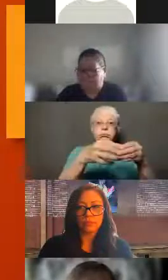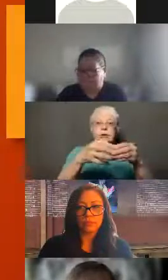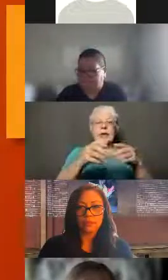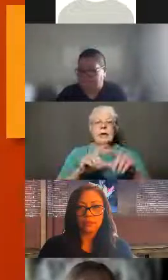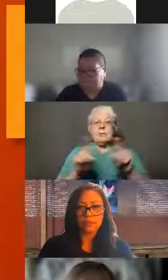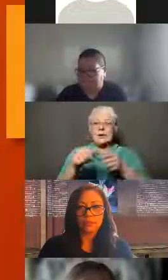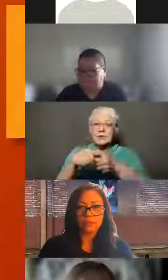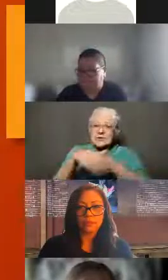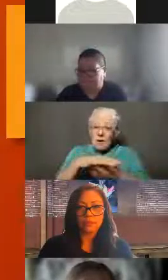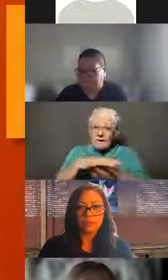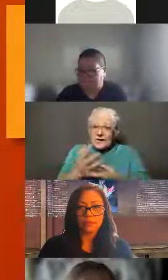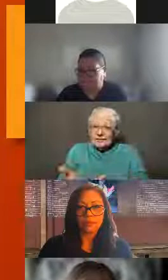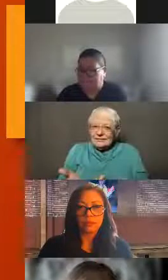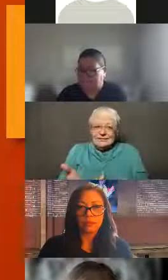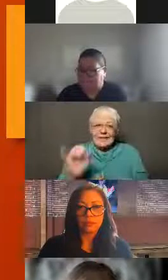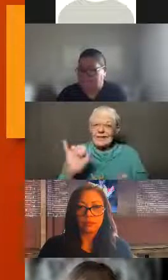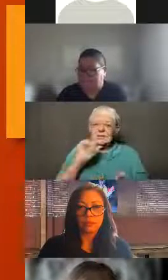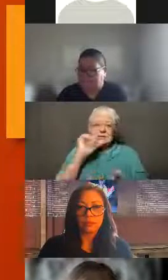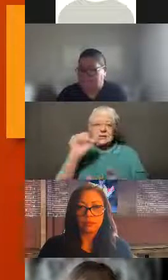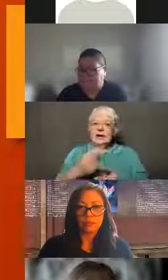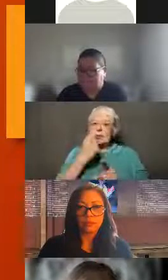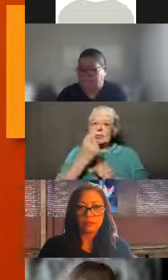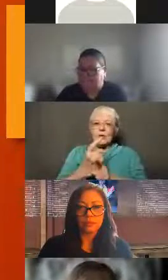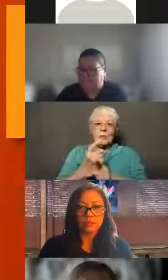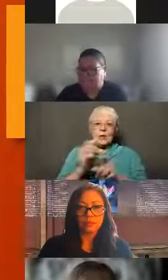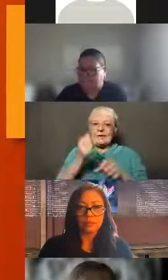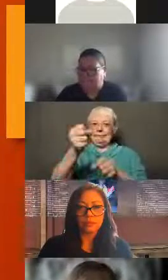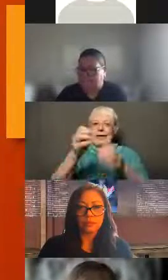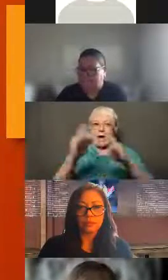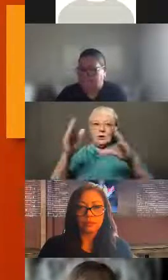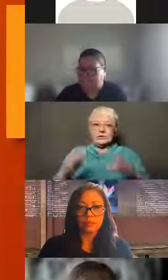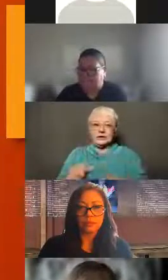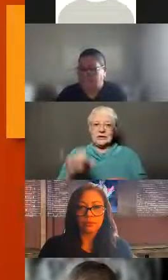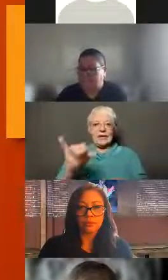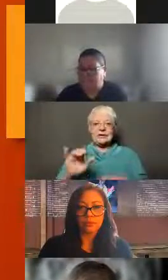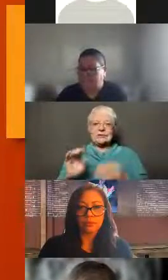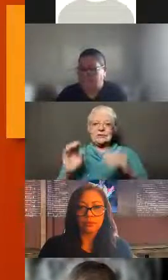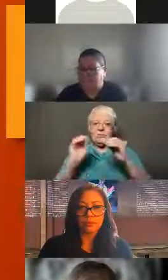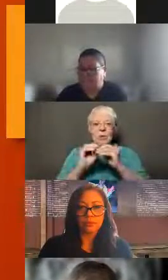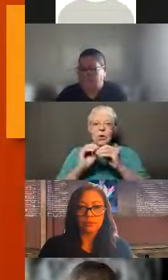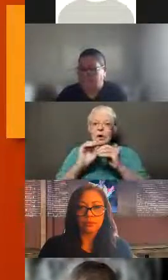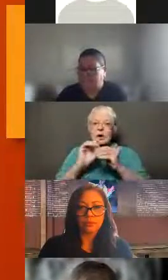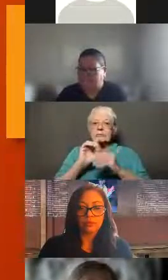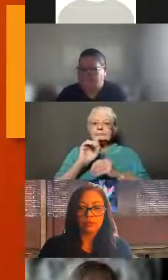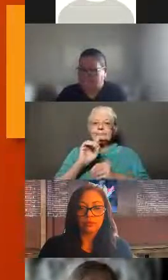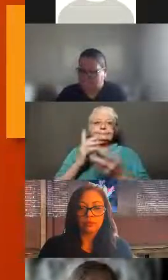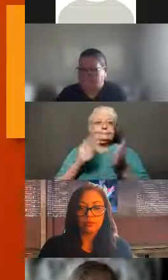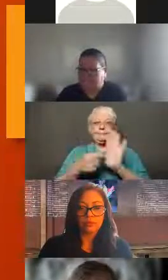site, so that wasn't appropriate housing. So that's just more a confirmation that there's no housing.